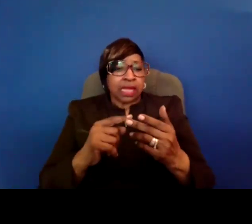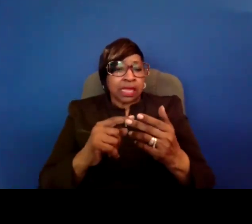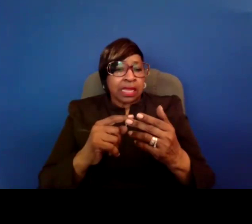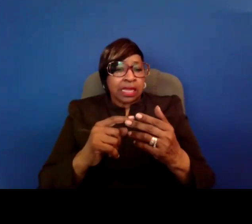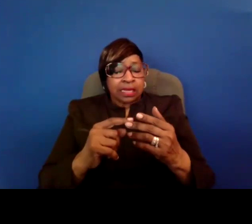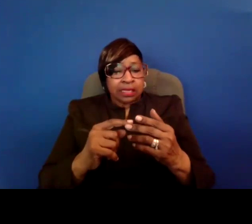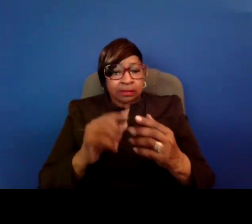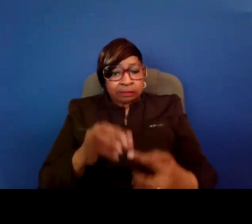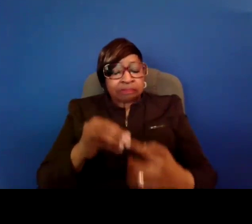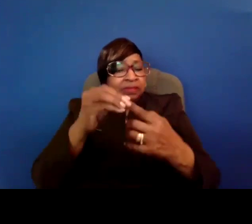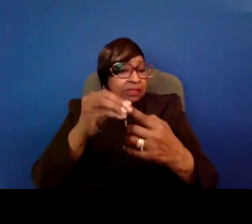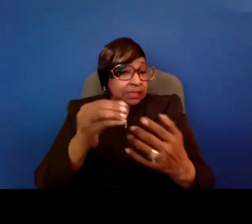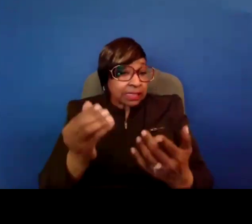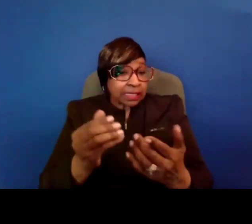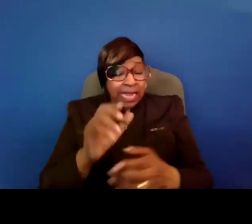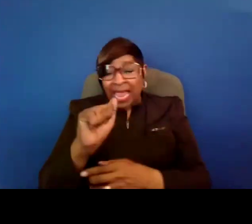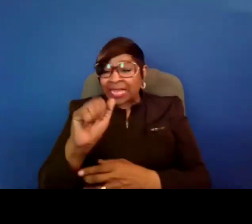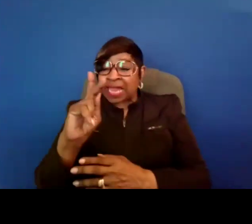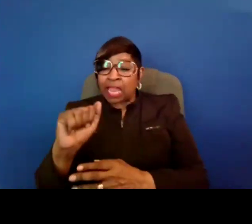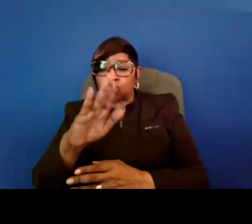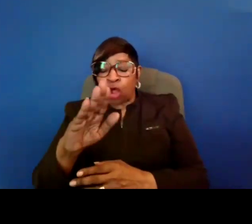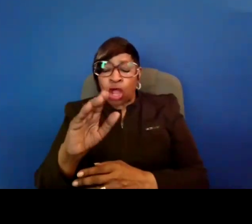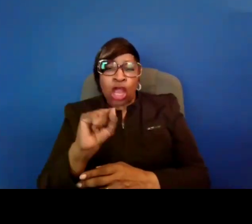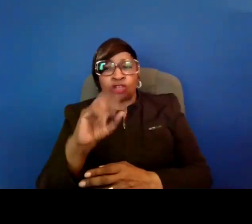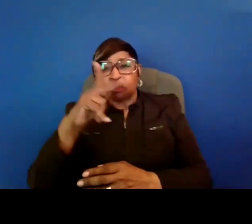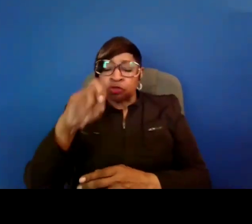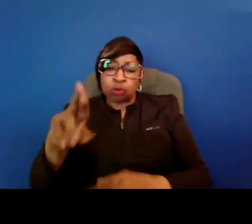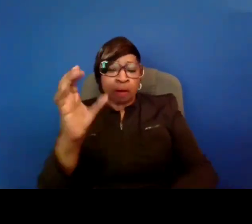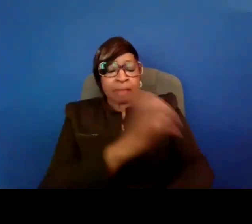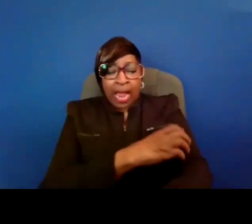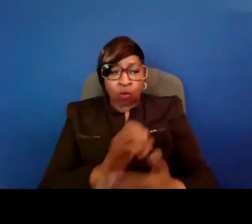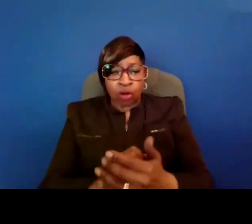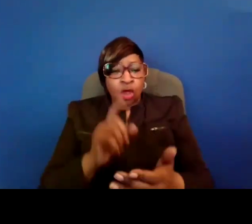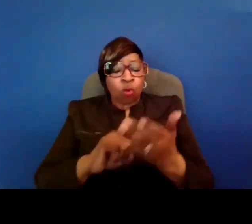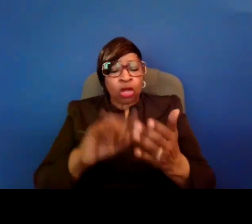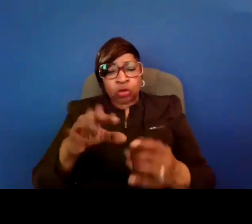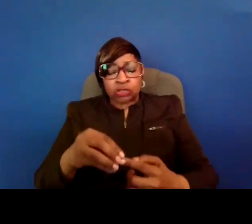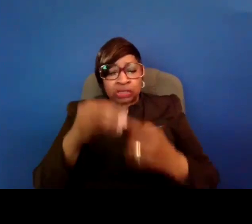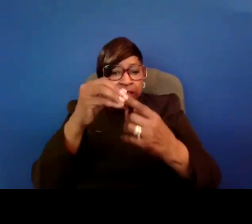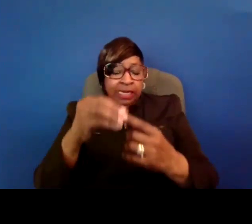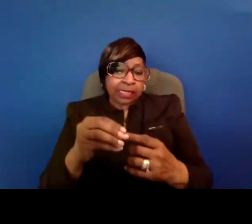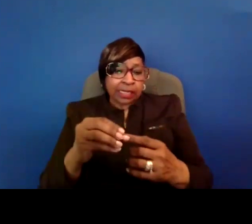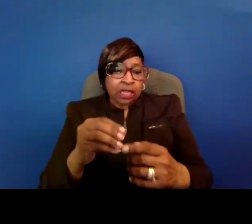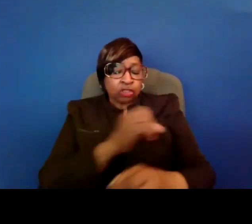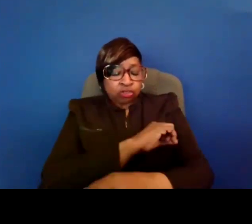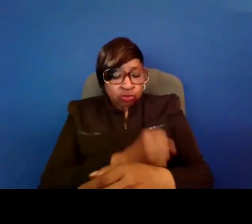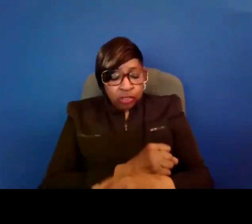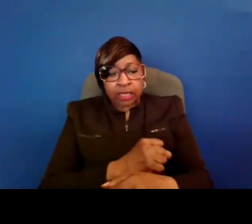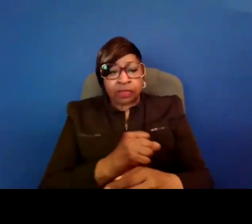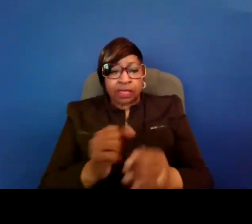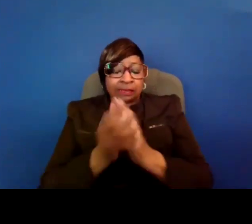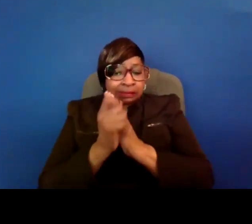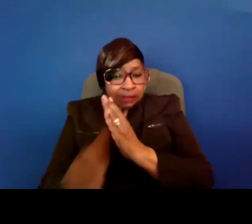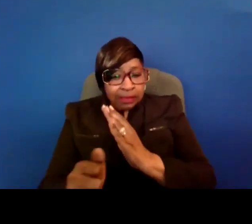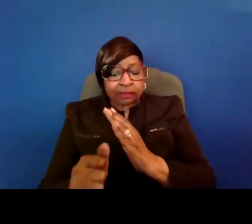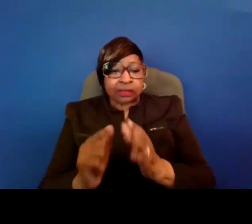gifts, AKA your superpowers? What are your unique strengths, talents, gifts, and what